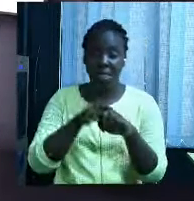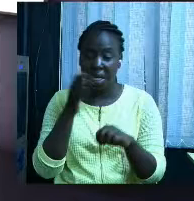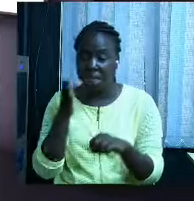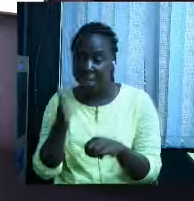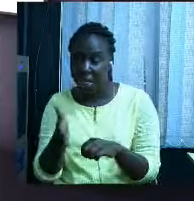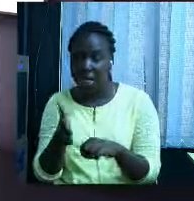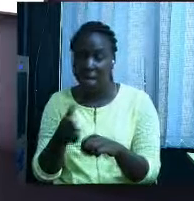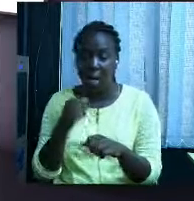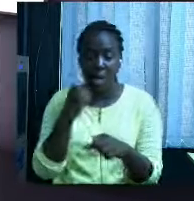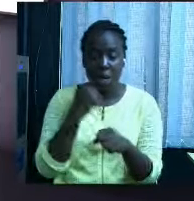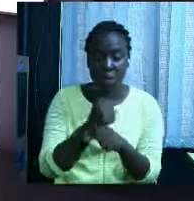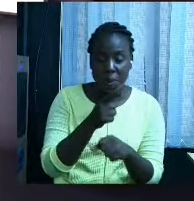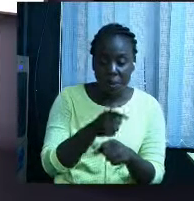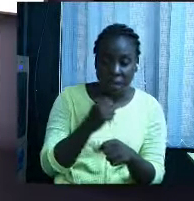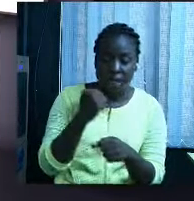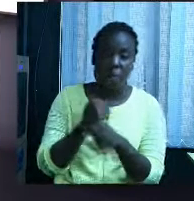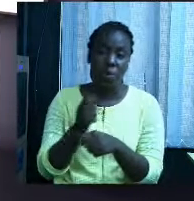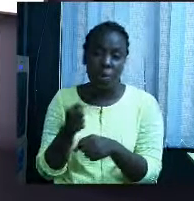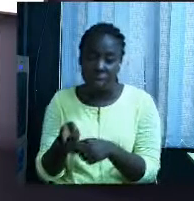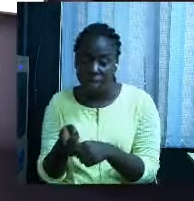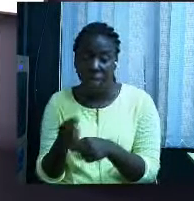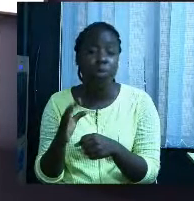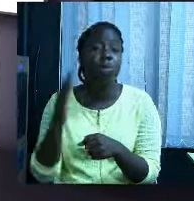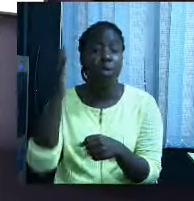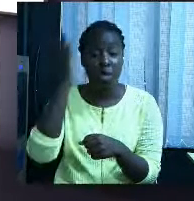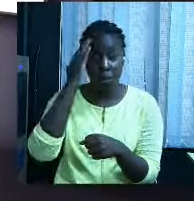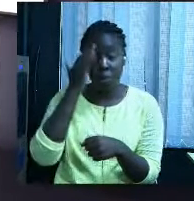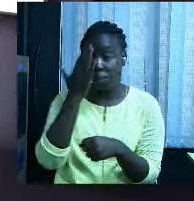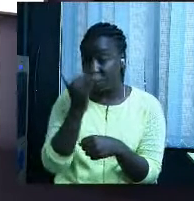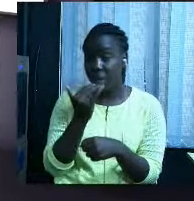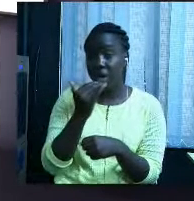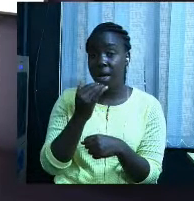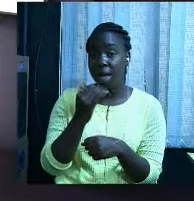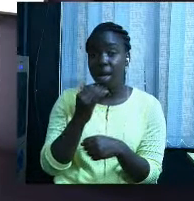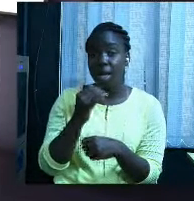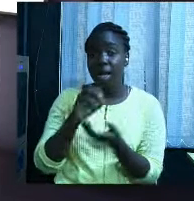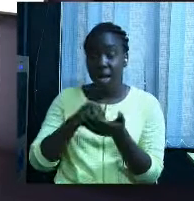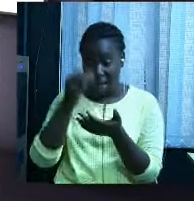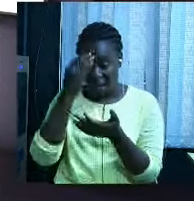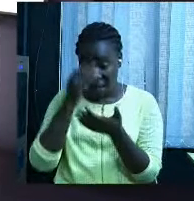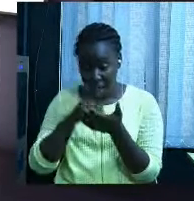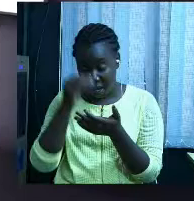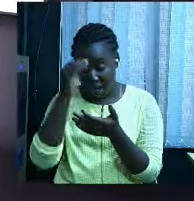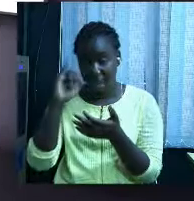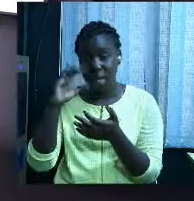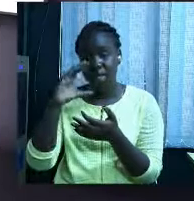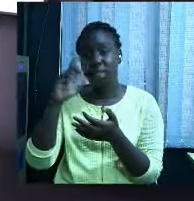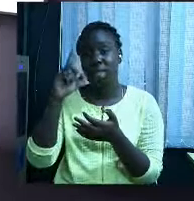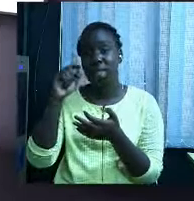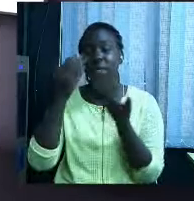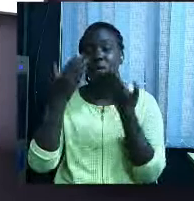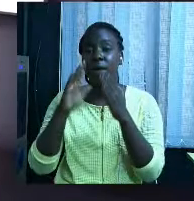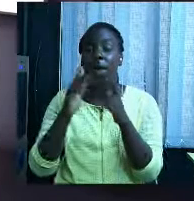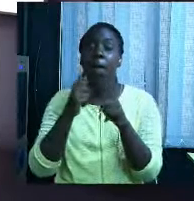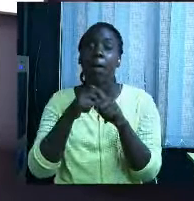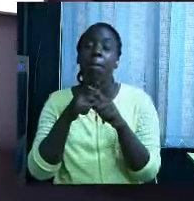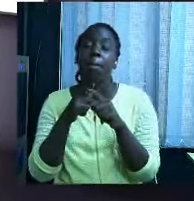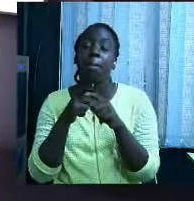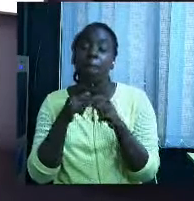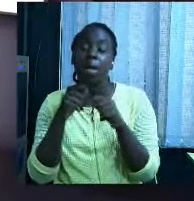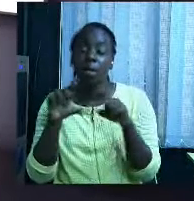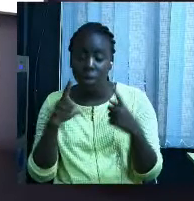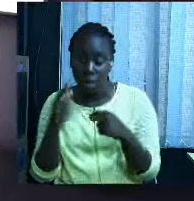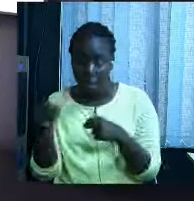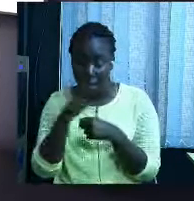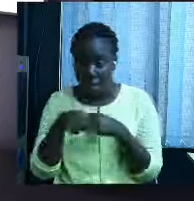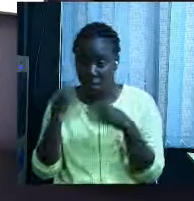And so my thoughts would be, let's concentrate on digital skills